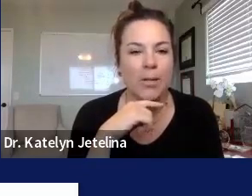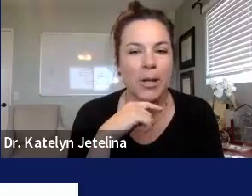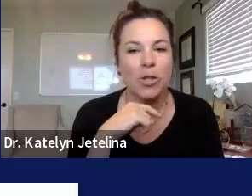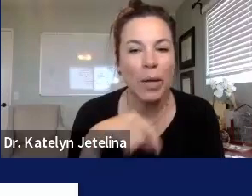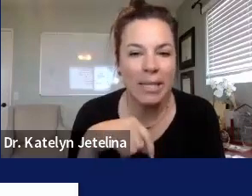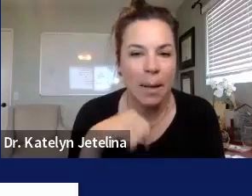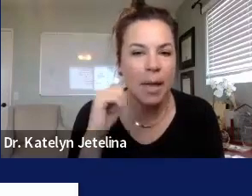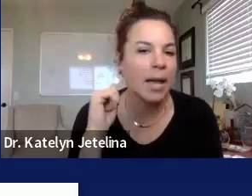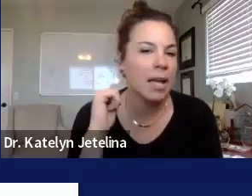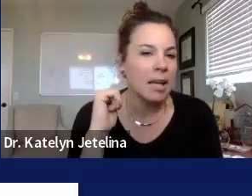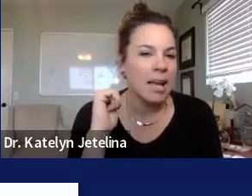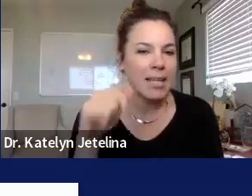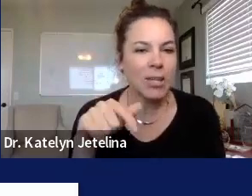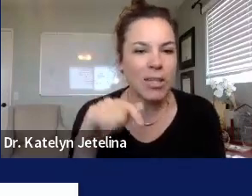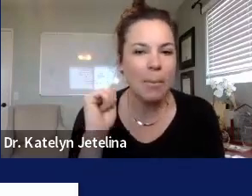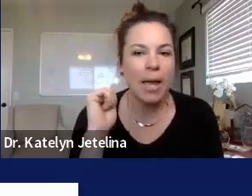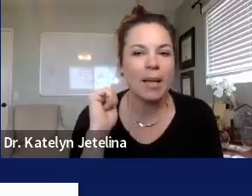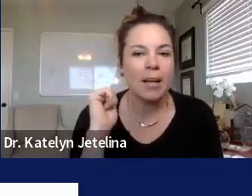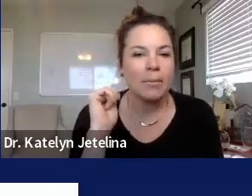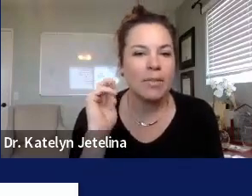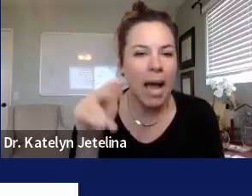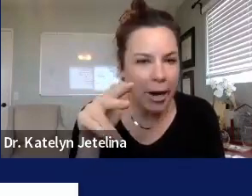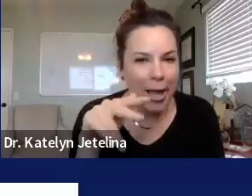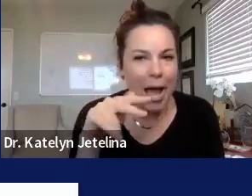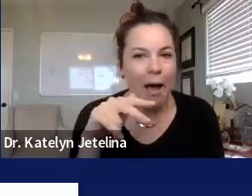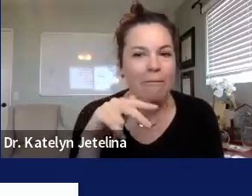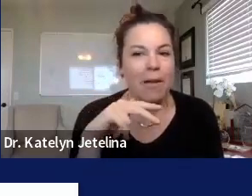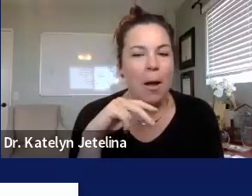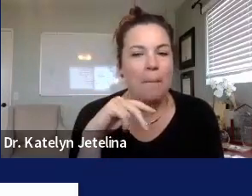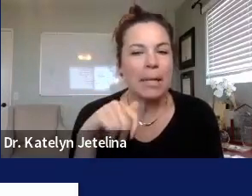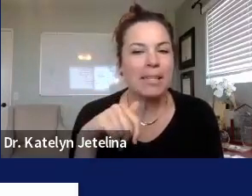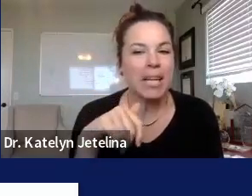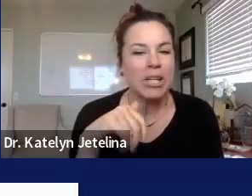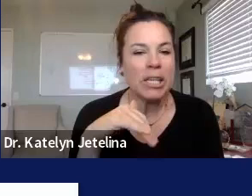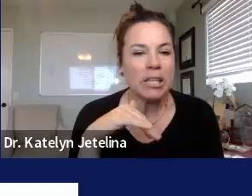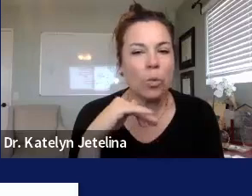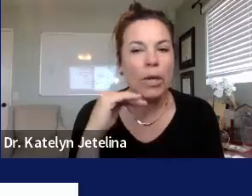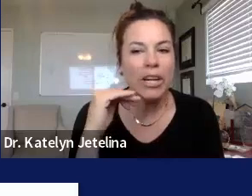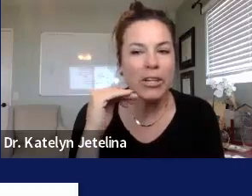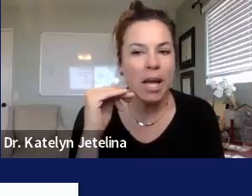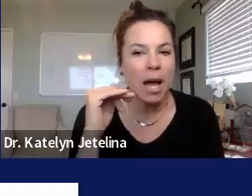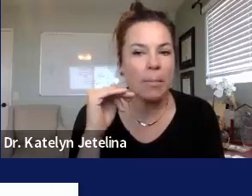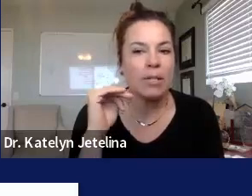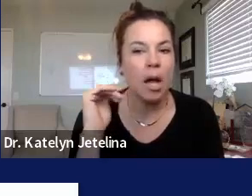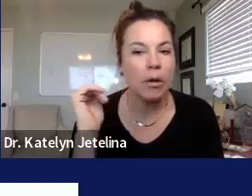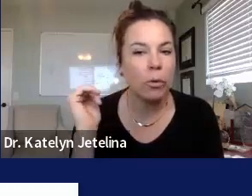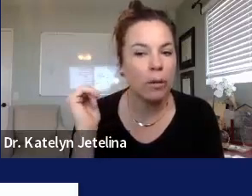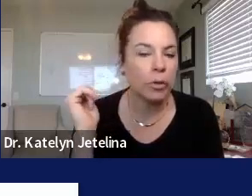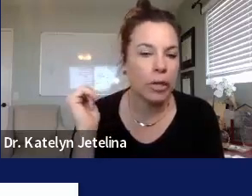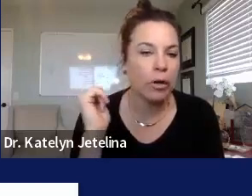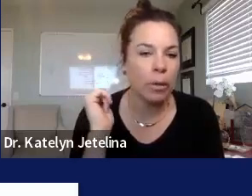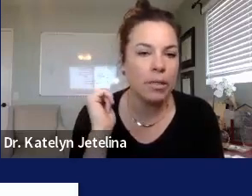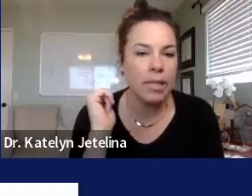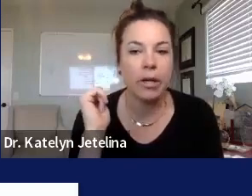They mentioned tweendemic, interdemic, tired AF, but it's essentially this weird time, a tug of